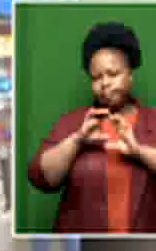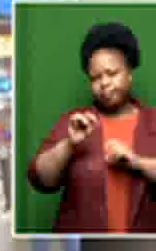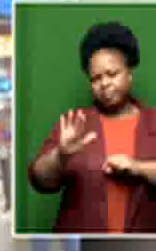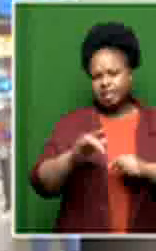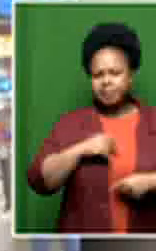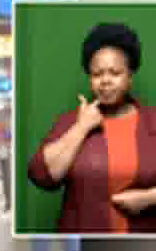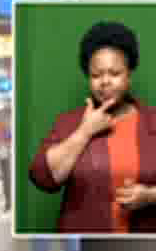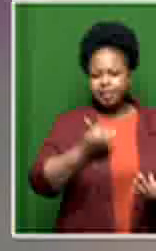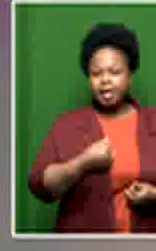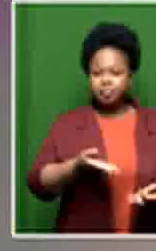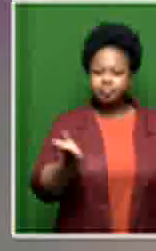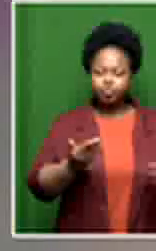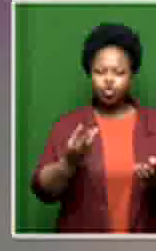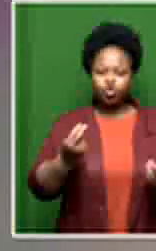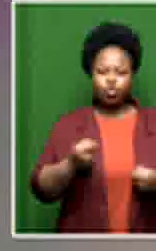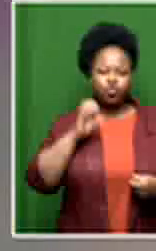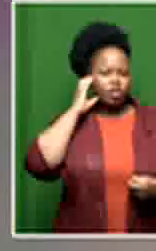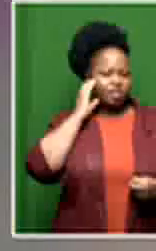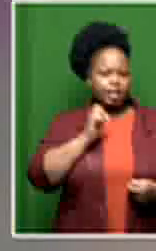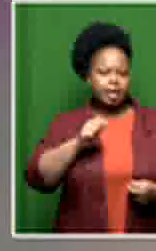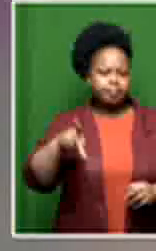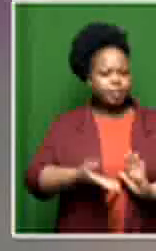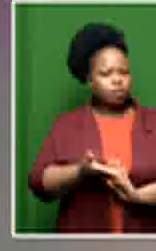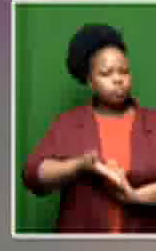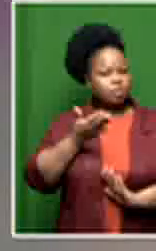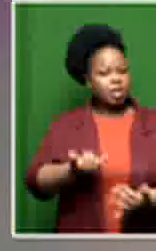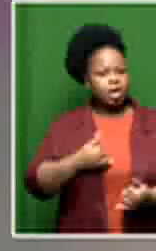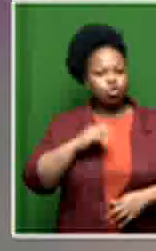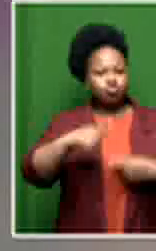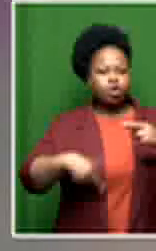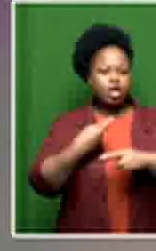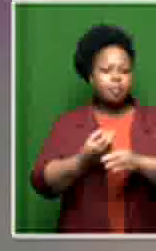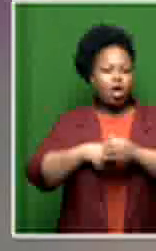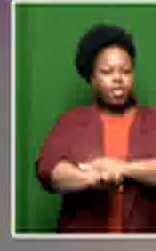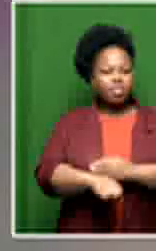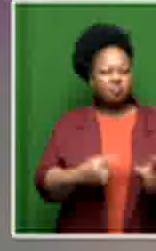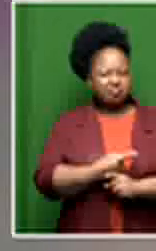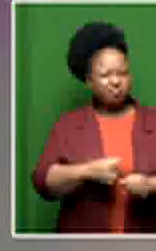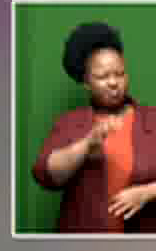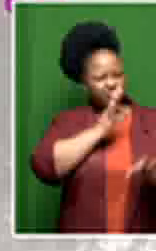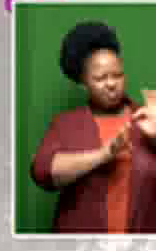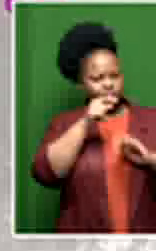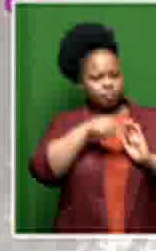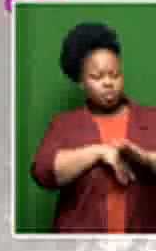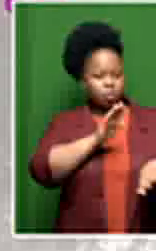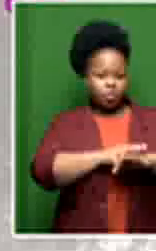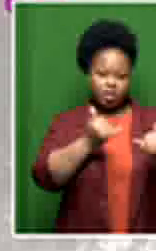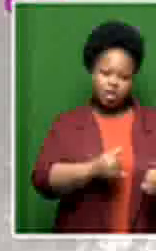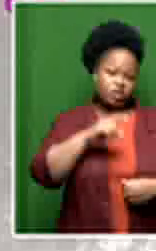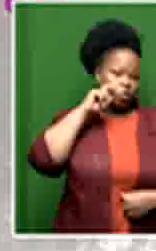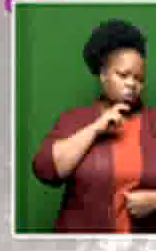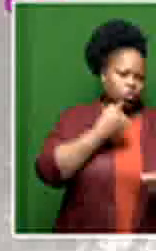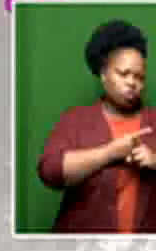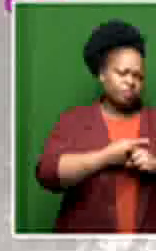Hlumelo has recently released the latest version of the app with new updates he called Rebirth. And to tell us more about how the app has now moved from